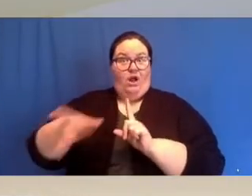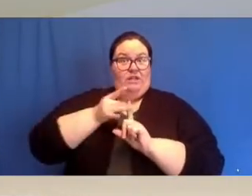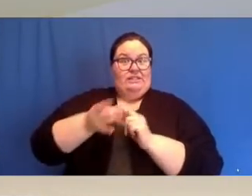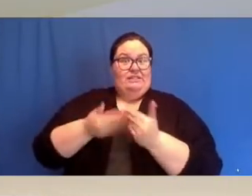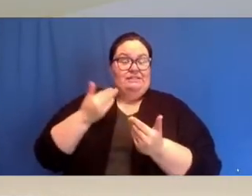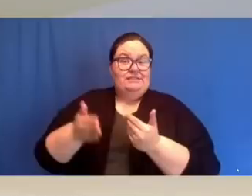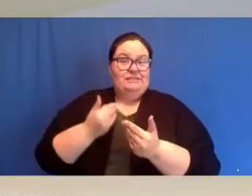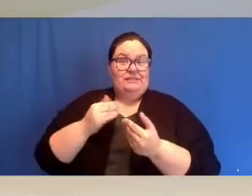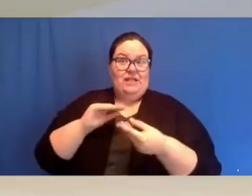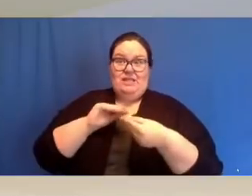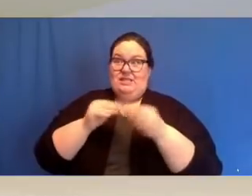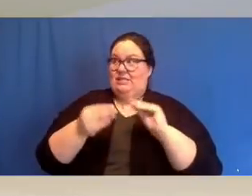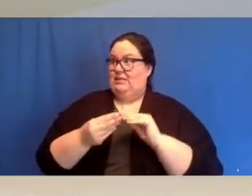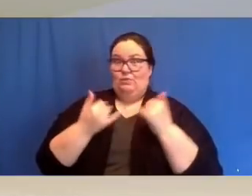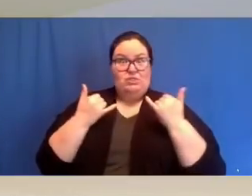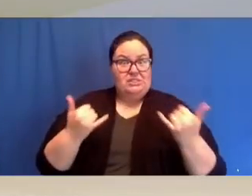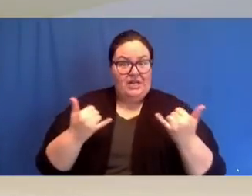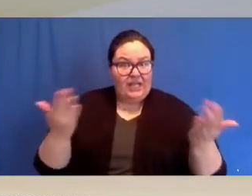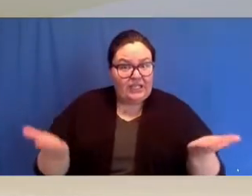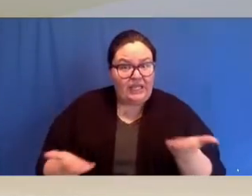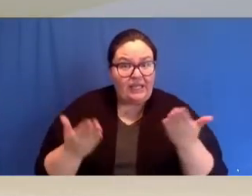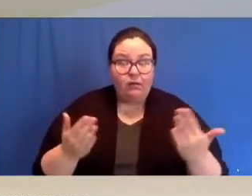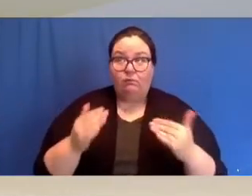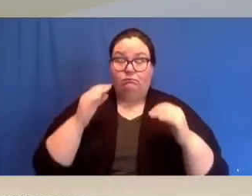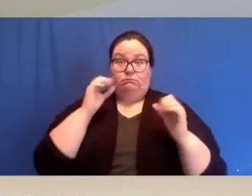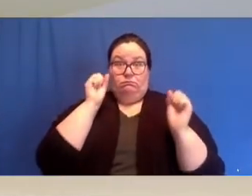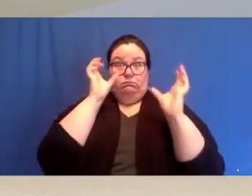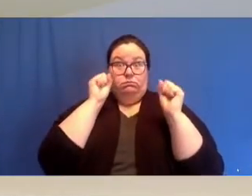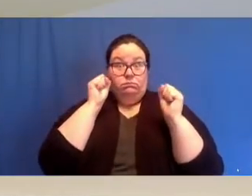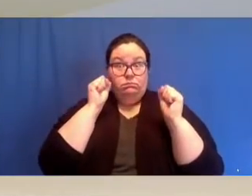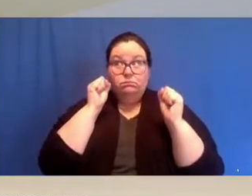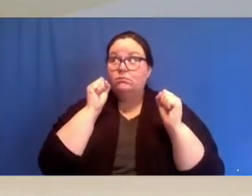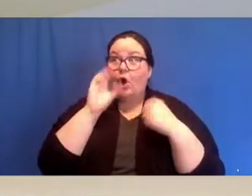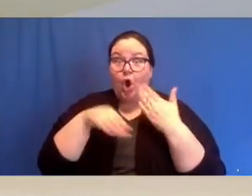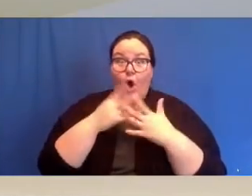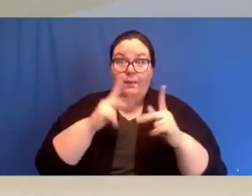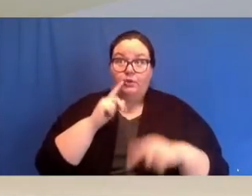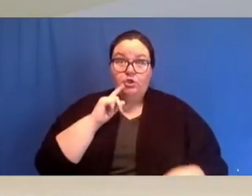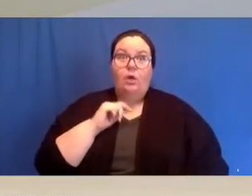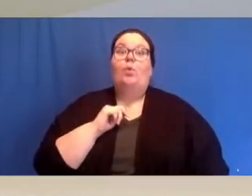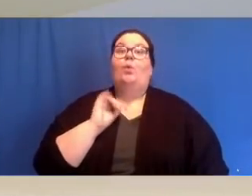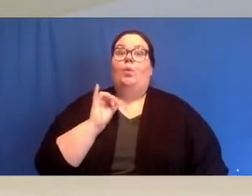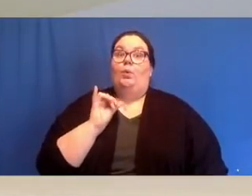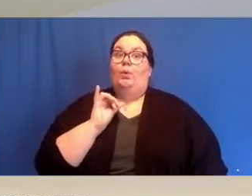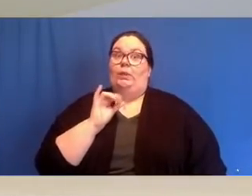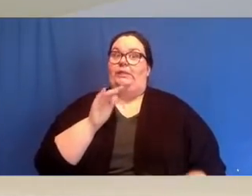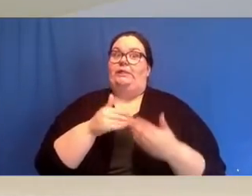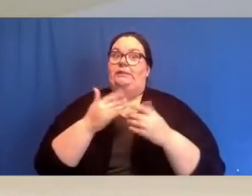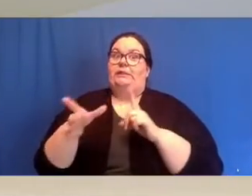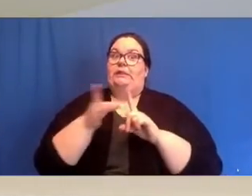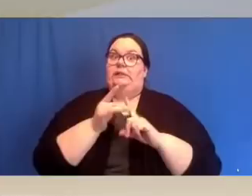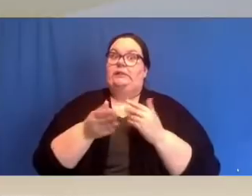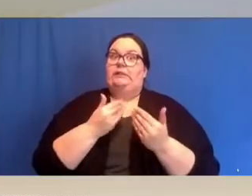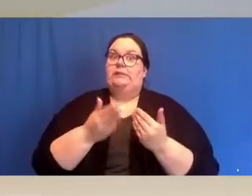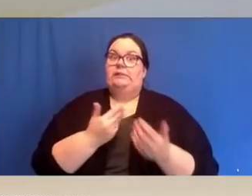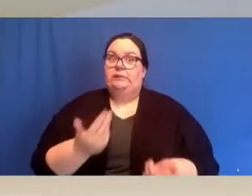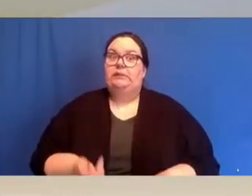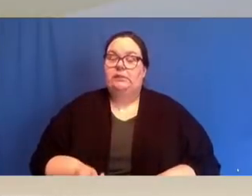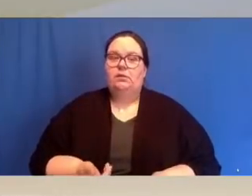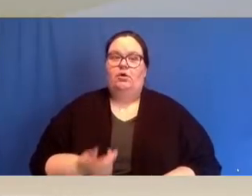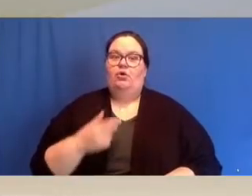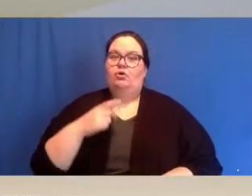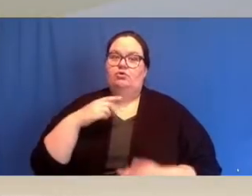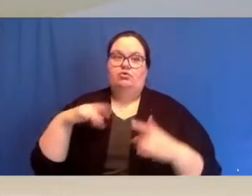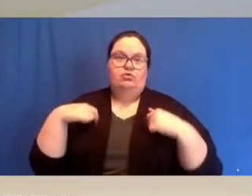numbers that we just have here, it should give every Islander an indication of just how contagious this is. We have been very,